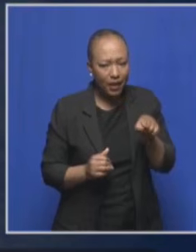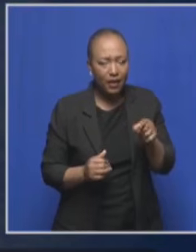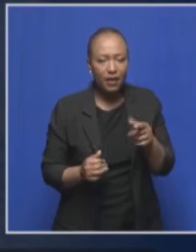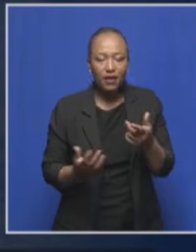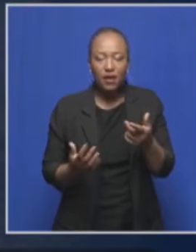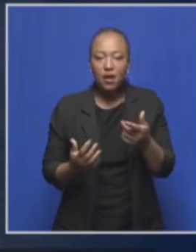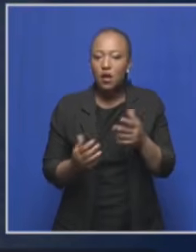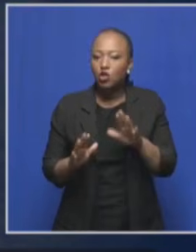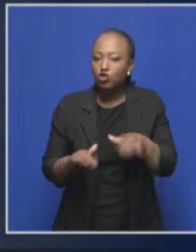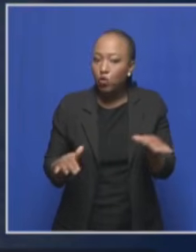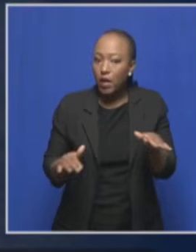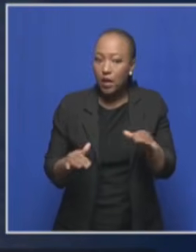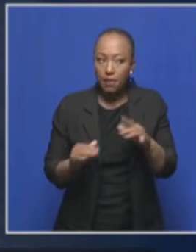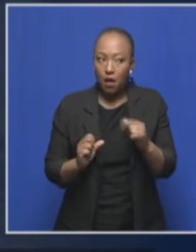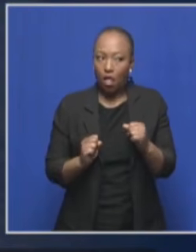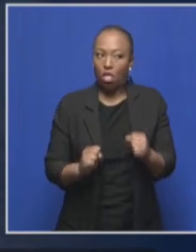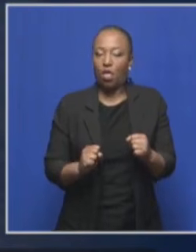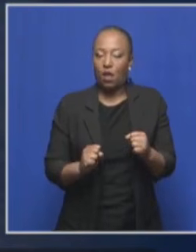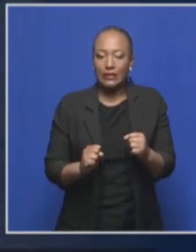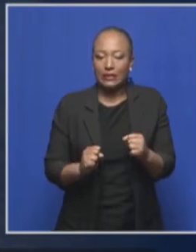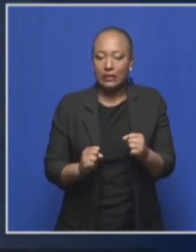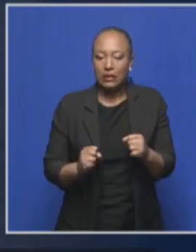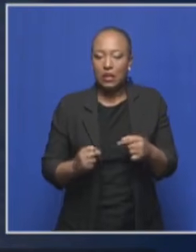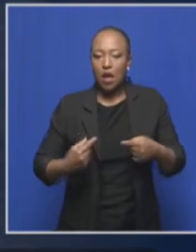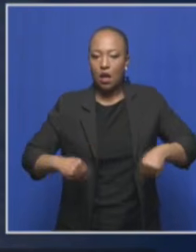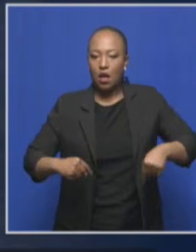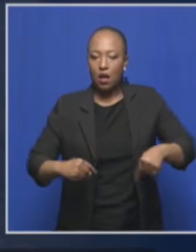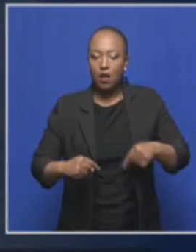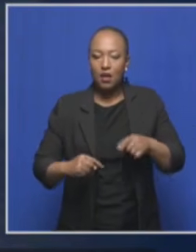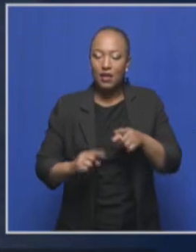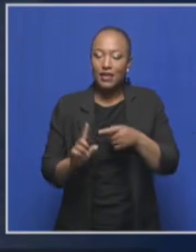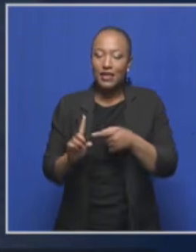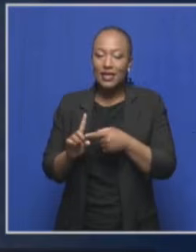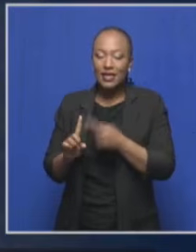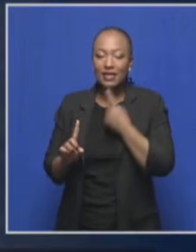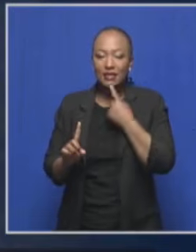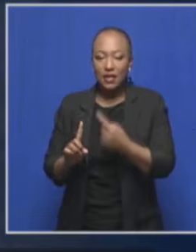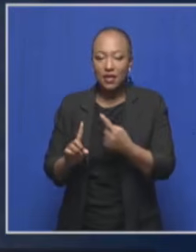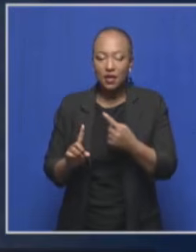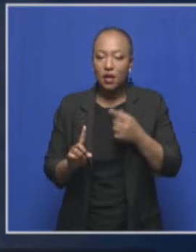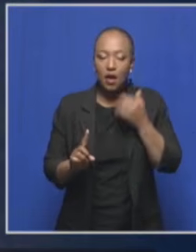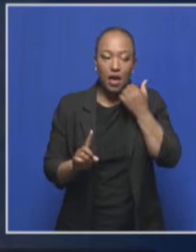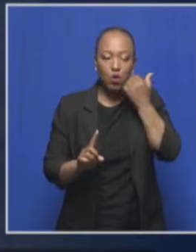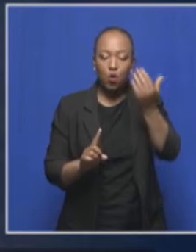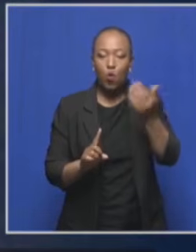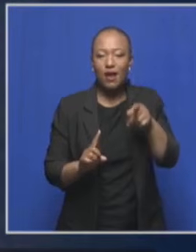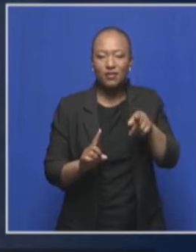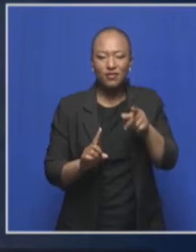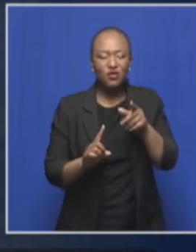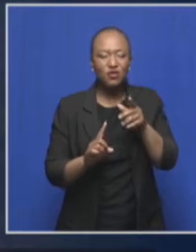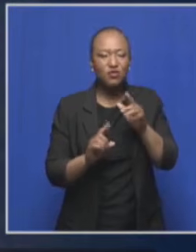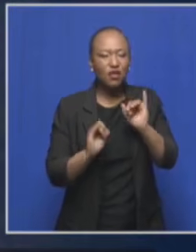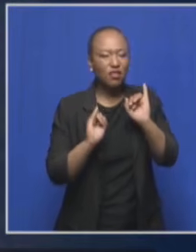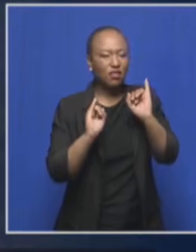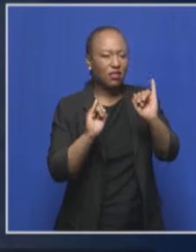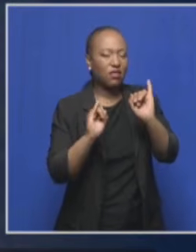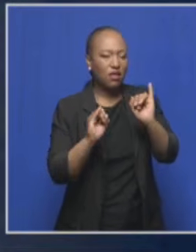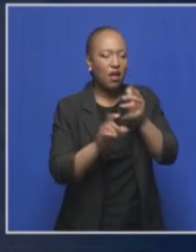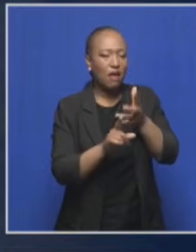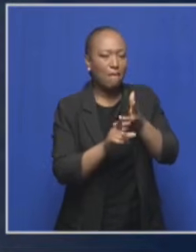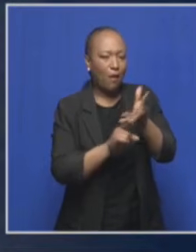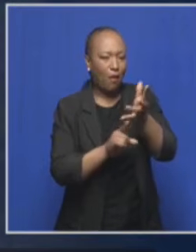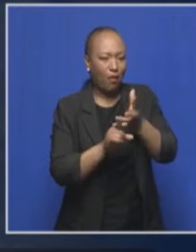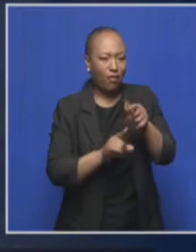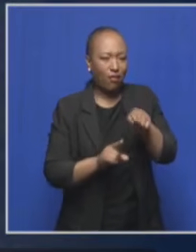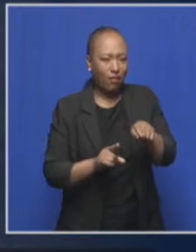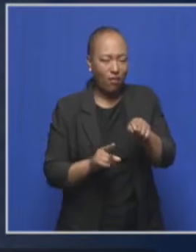sometimes kids don't always have the strength. There's something that he says that's very powerful, that he says, I don't want to be a tattletale. Yeah. And that's what bullies usually